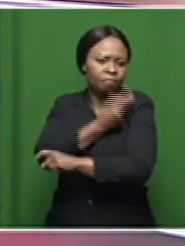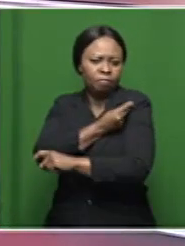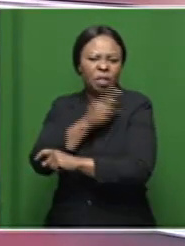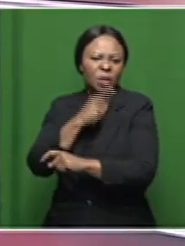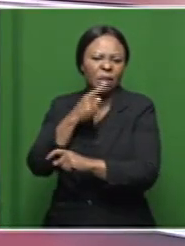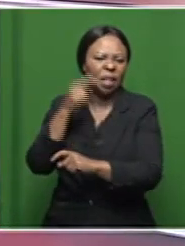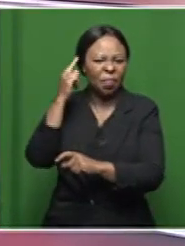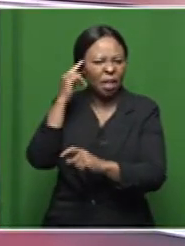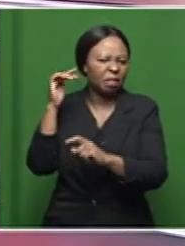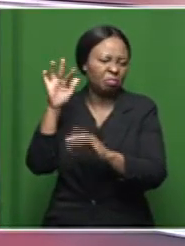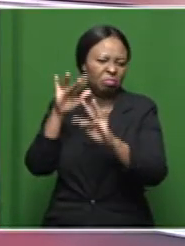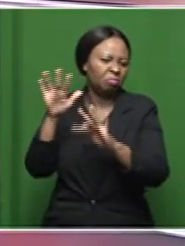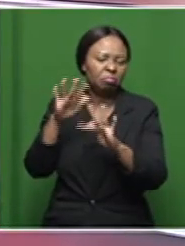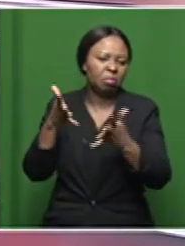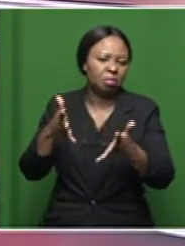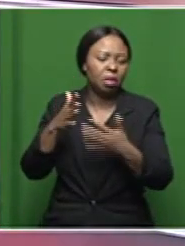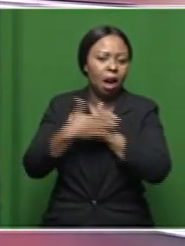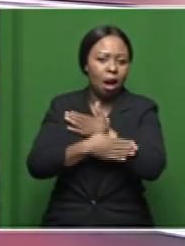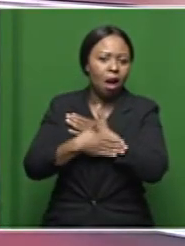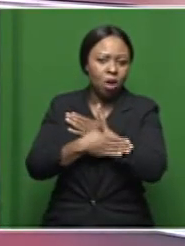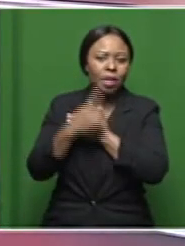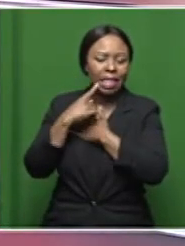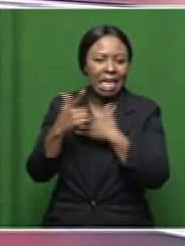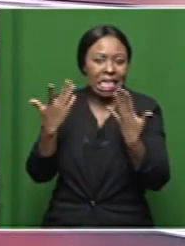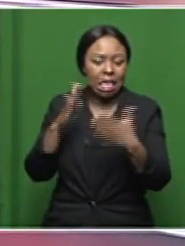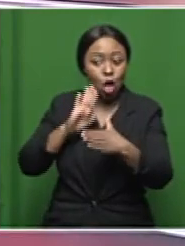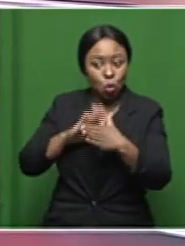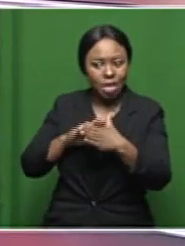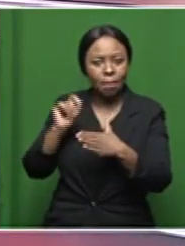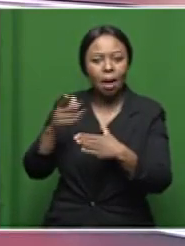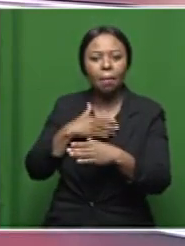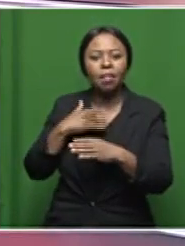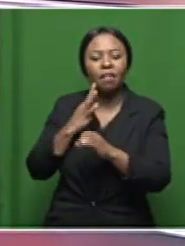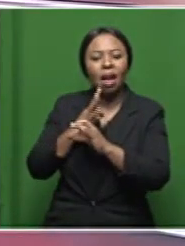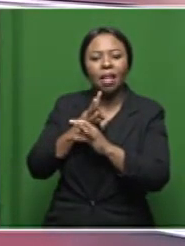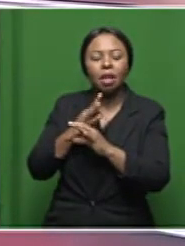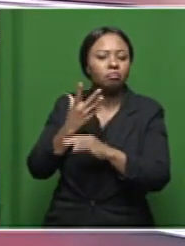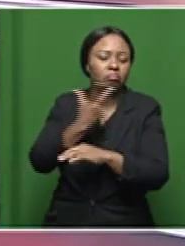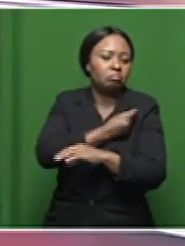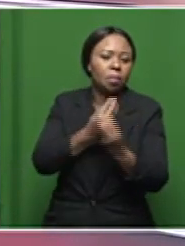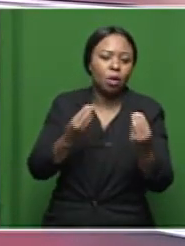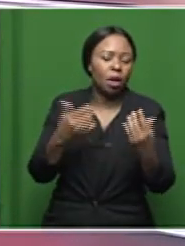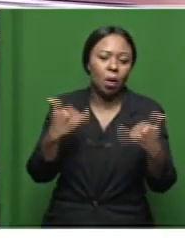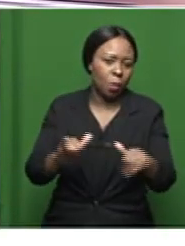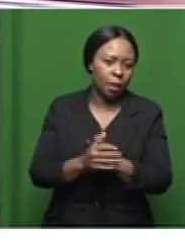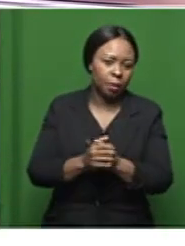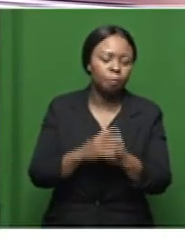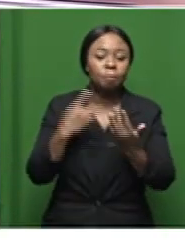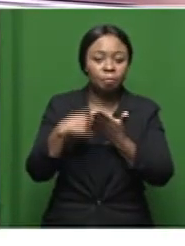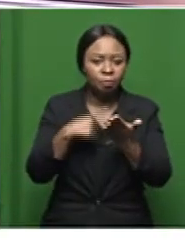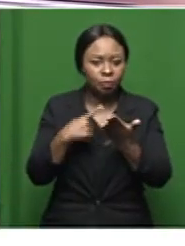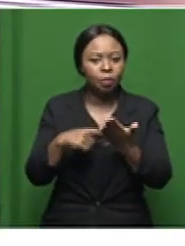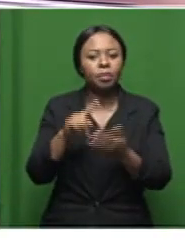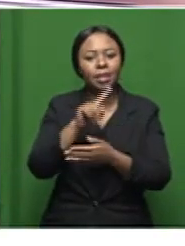around HPV vaccinations in a country has been deemed as the reasons why parents are not vaccinating their children. We continue the discussion with producer